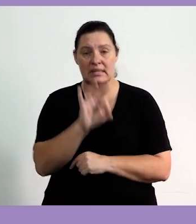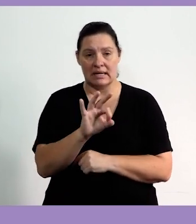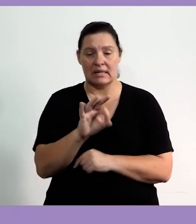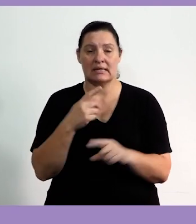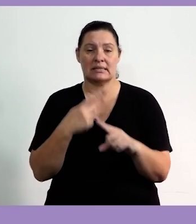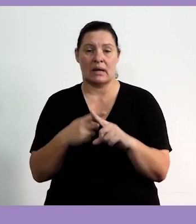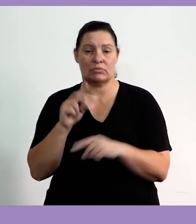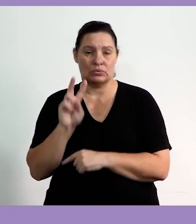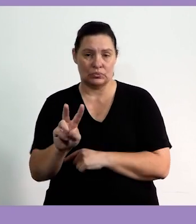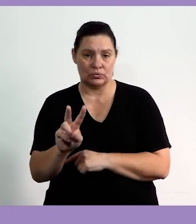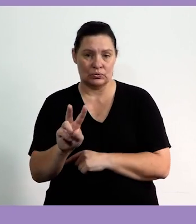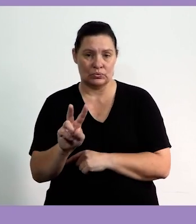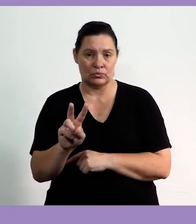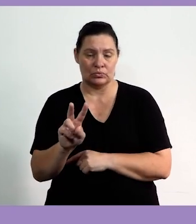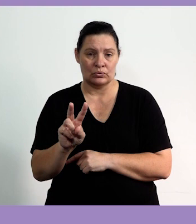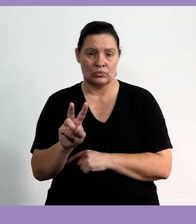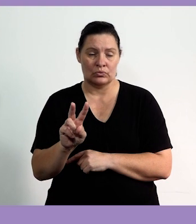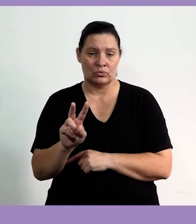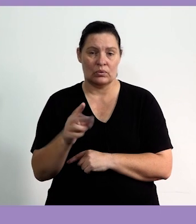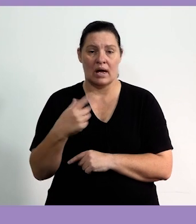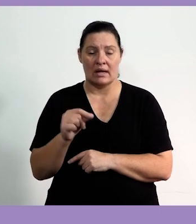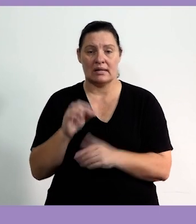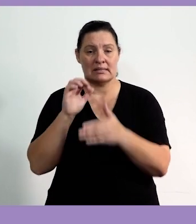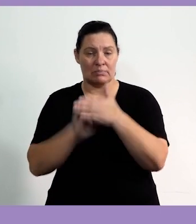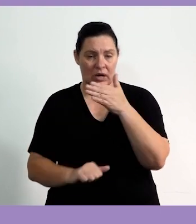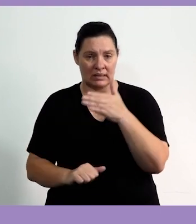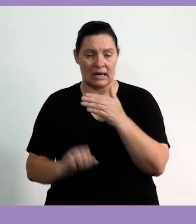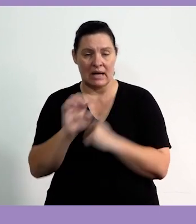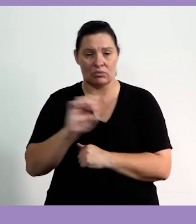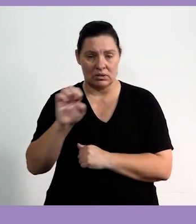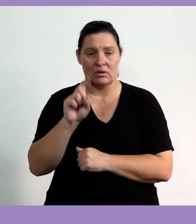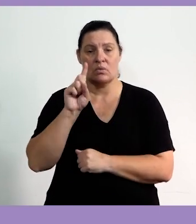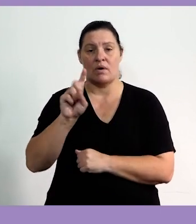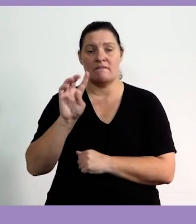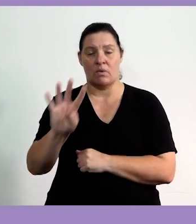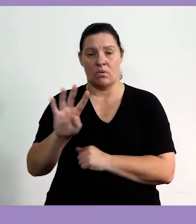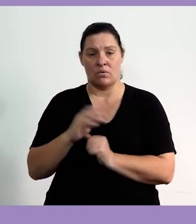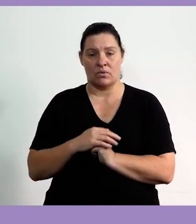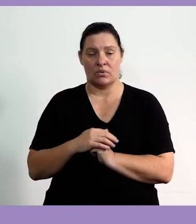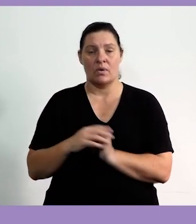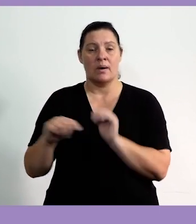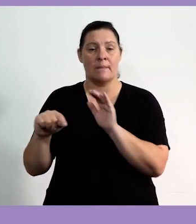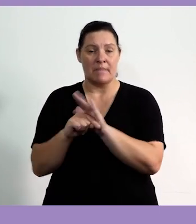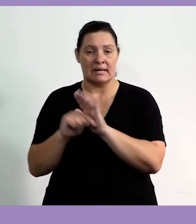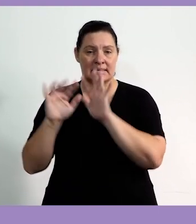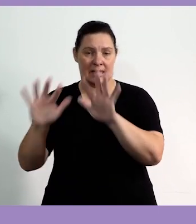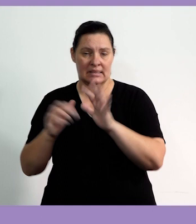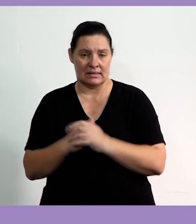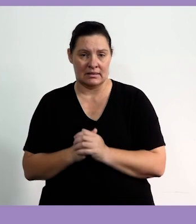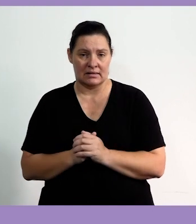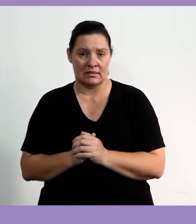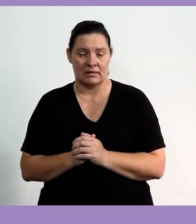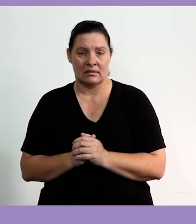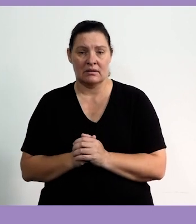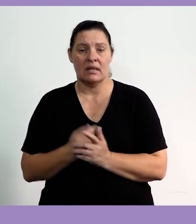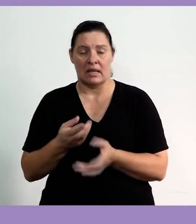be 3 multiplied by 2, and then we are going to subtract the exponents, that is 14 minus